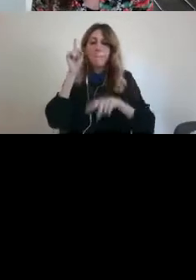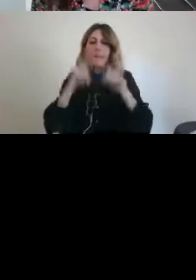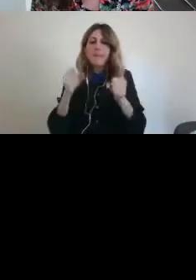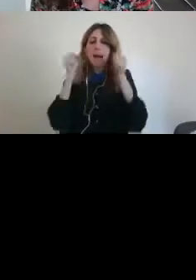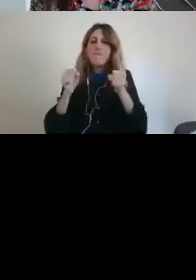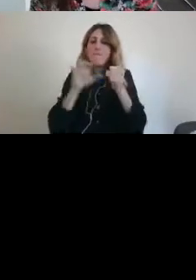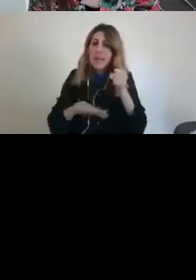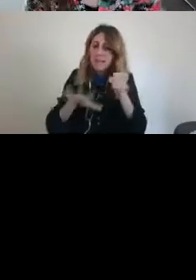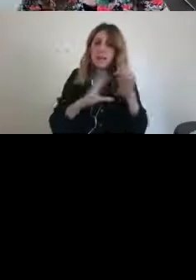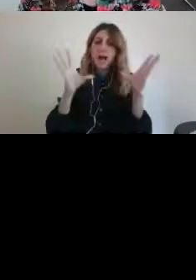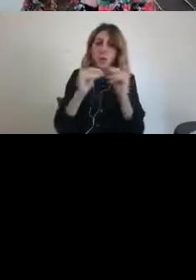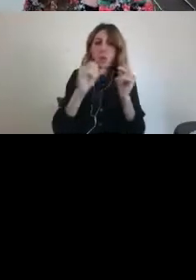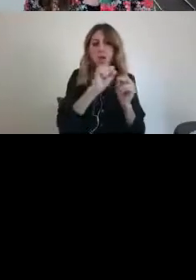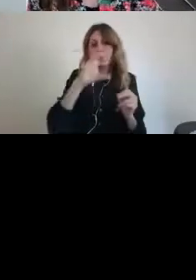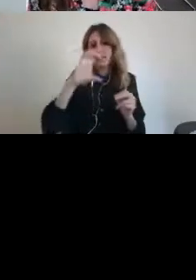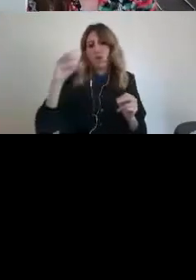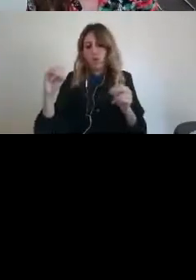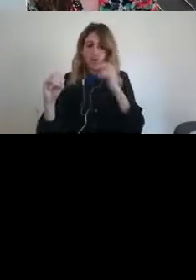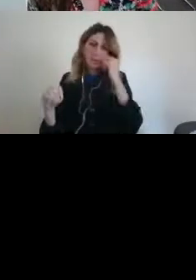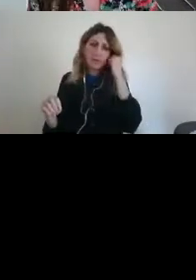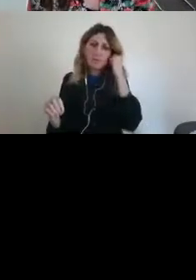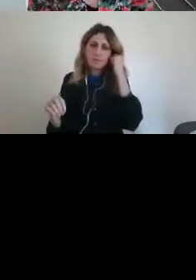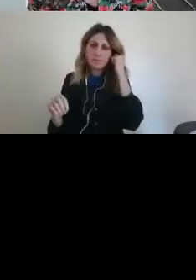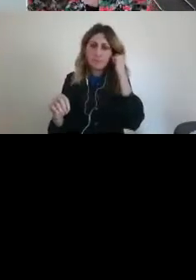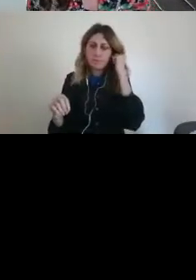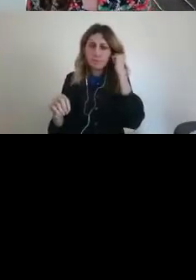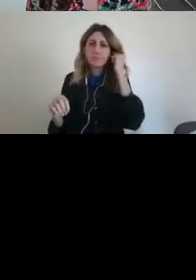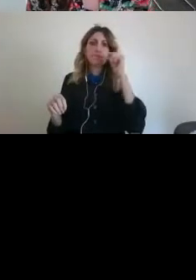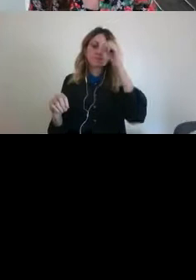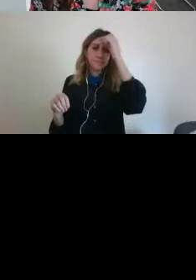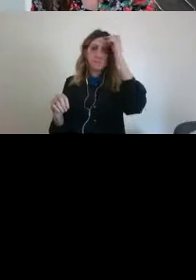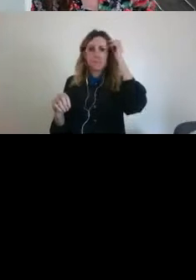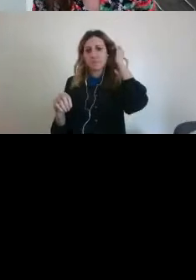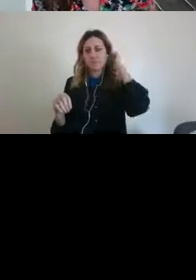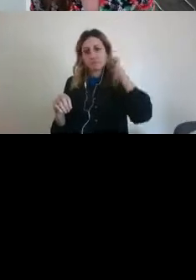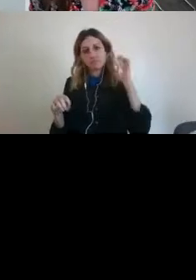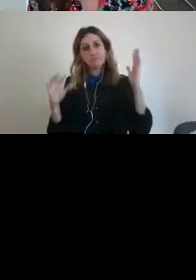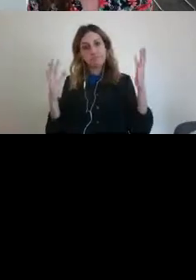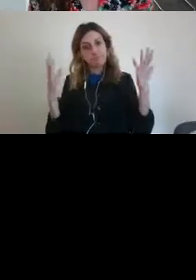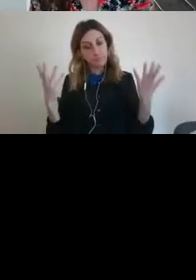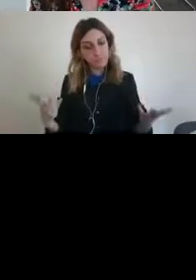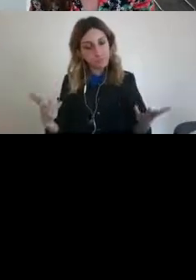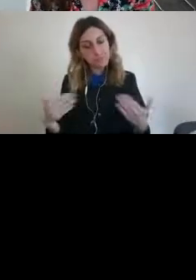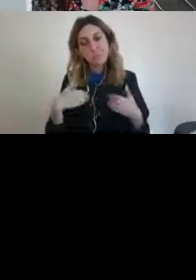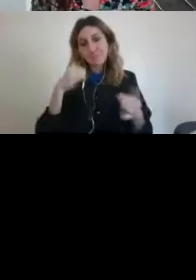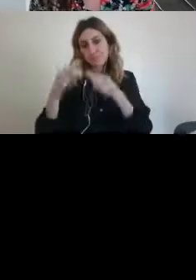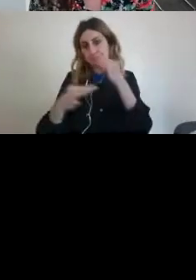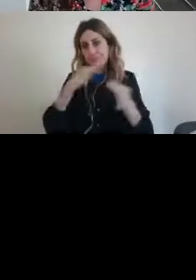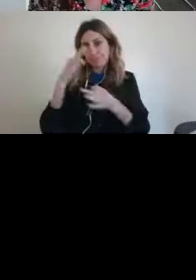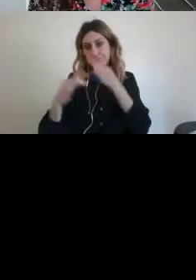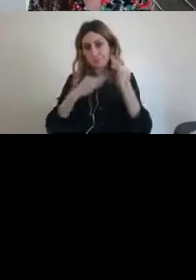SEO. And today I'm going to talk about SEO fitness. So I'll start off by explaining what